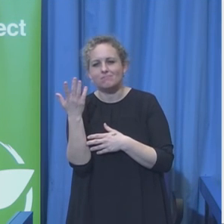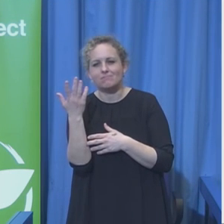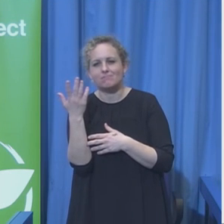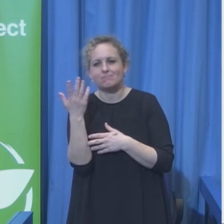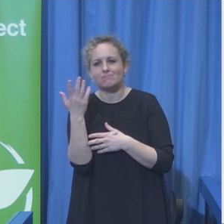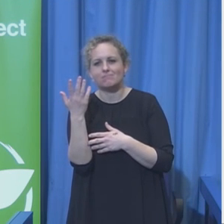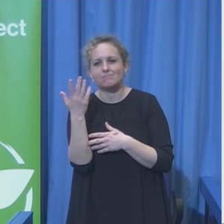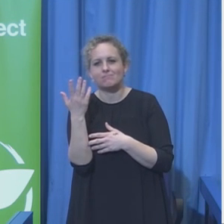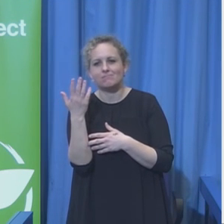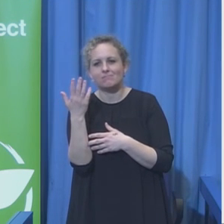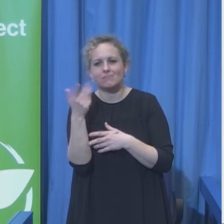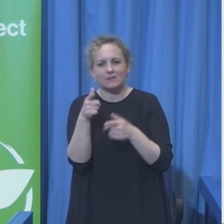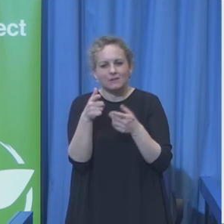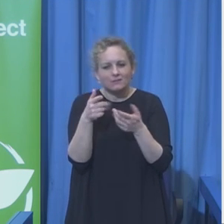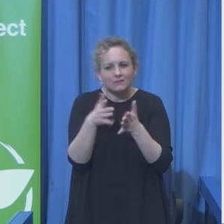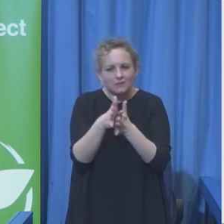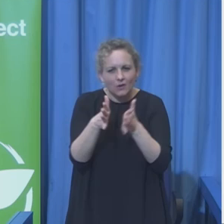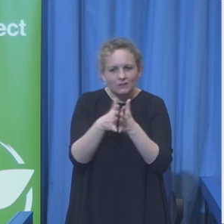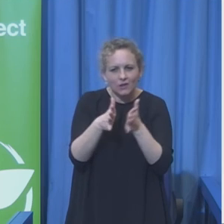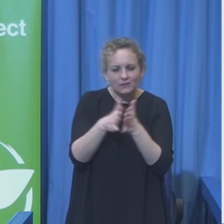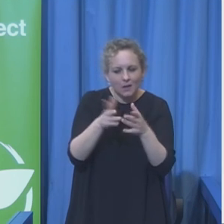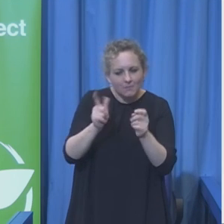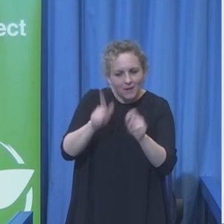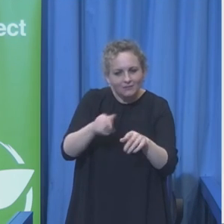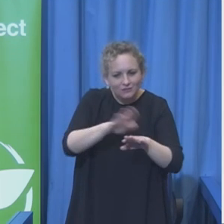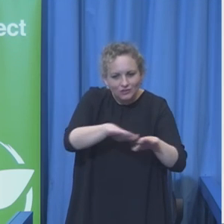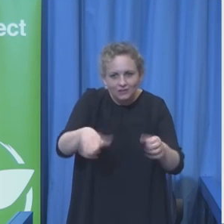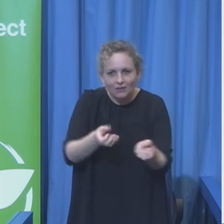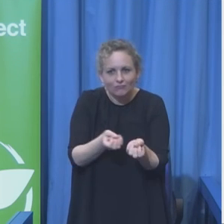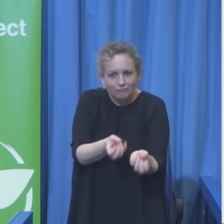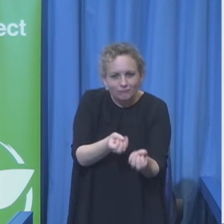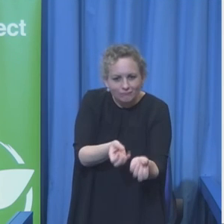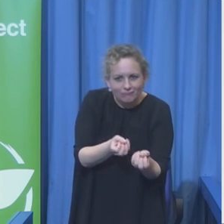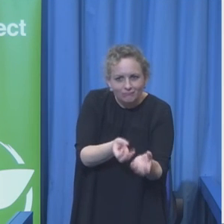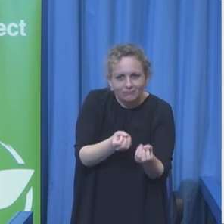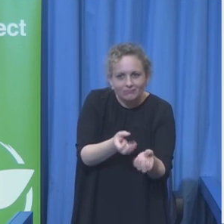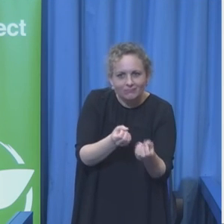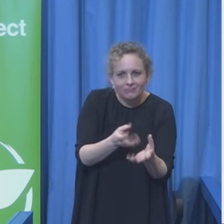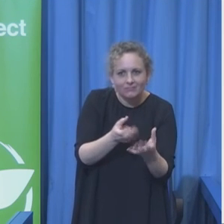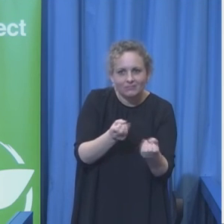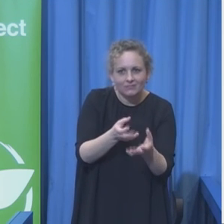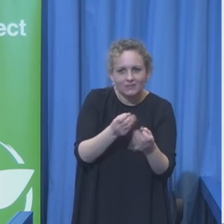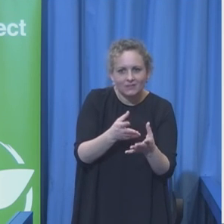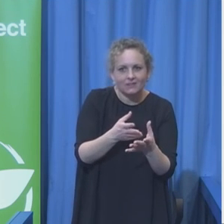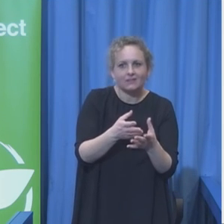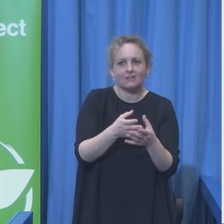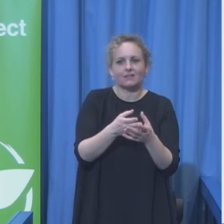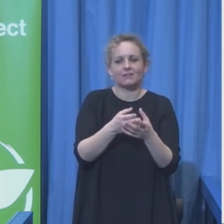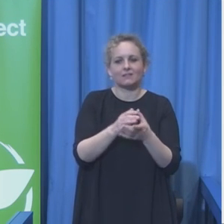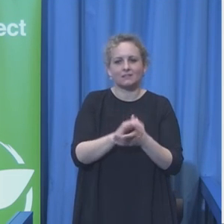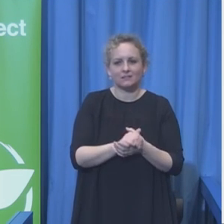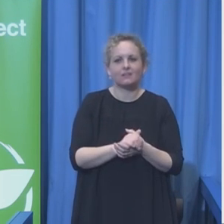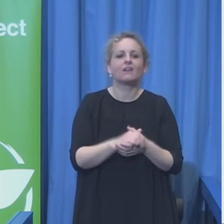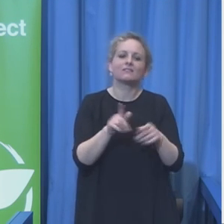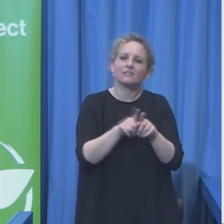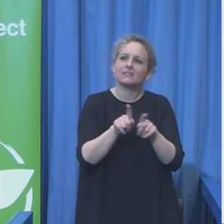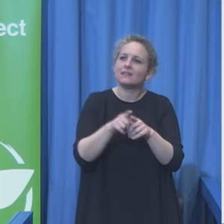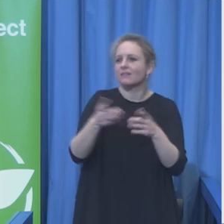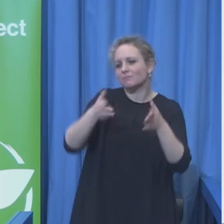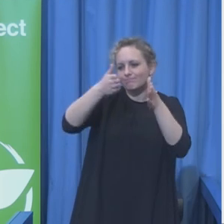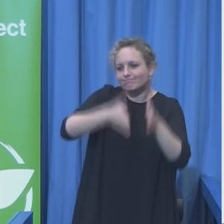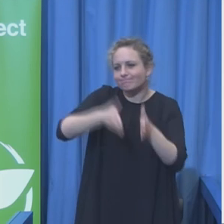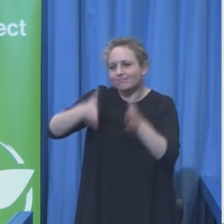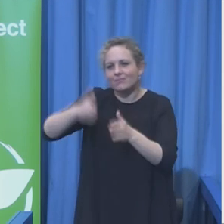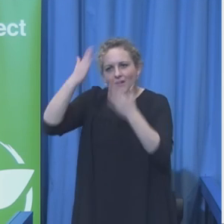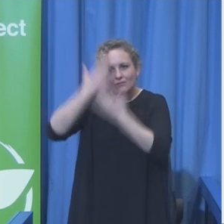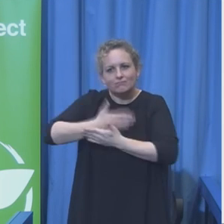keep teaching fear and stereotypes and taboos to our children. Stories are good. They were created for a reason, these fairy tales. But we have